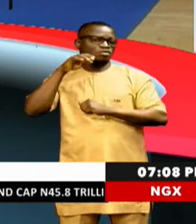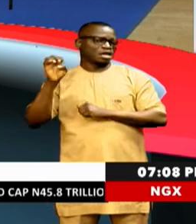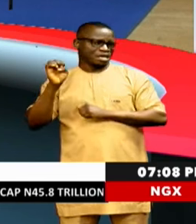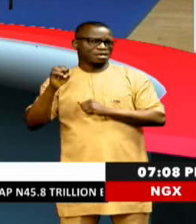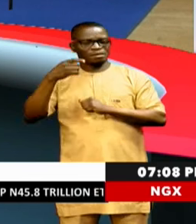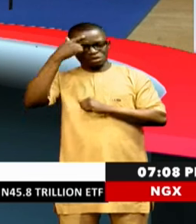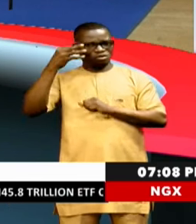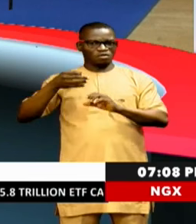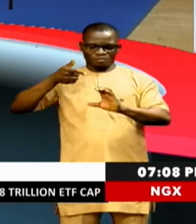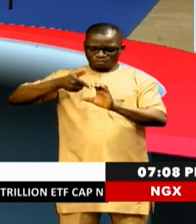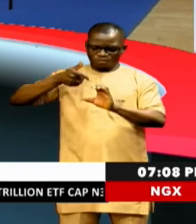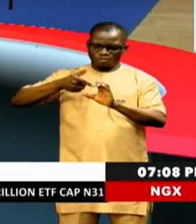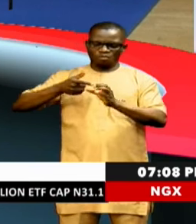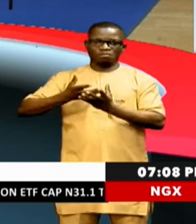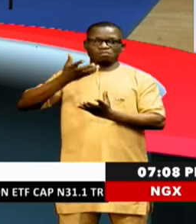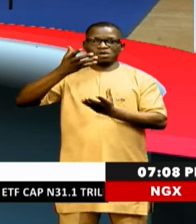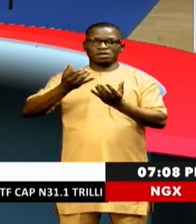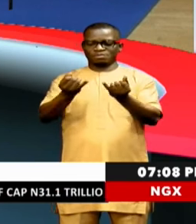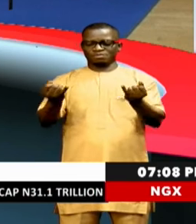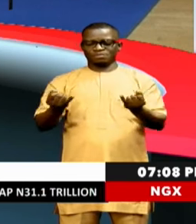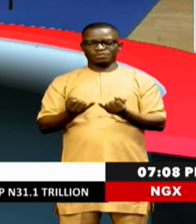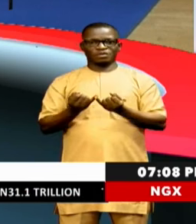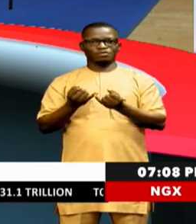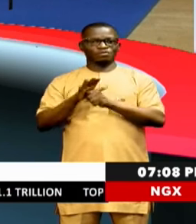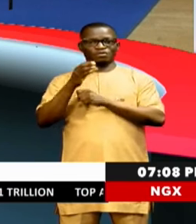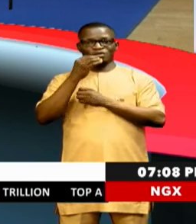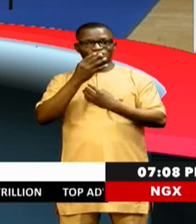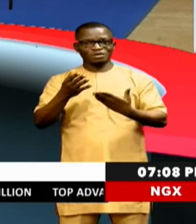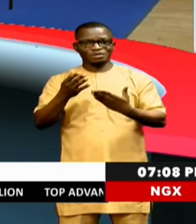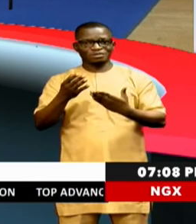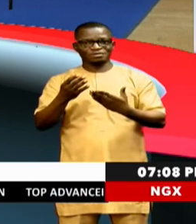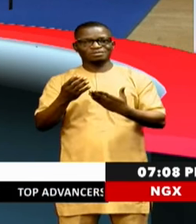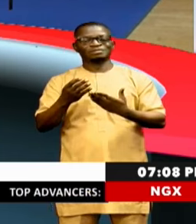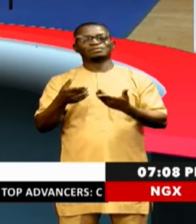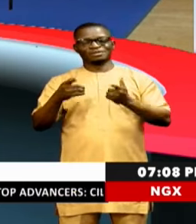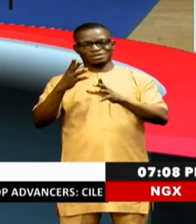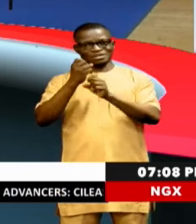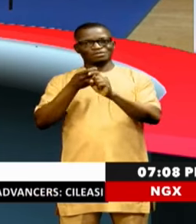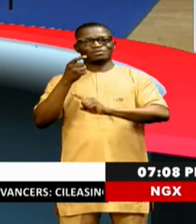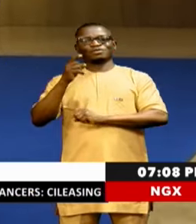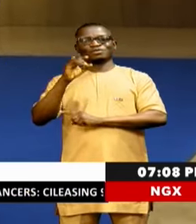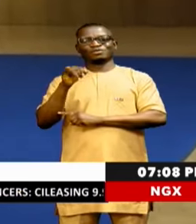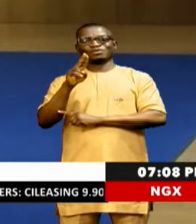over oil-rich islands. Details with this, let's get it from Justin Benmoni.